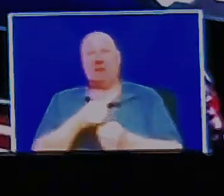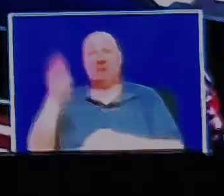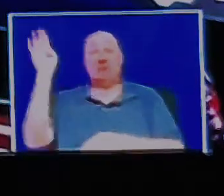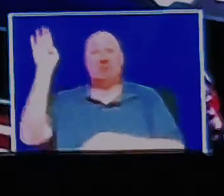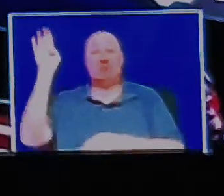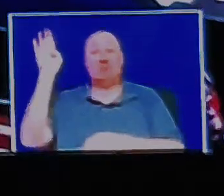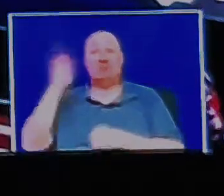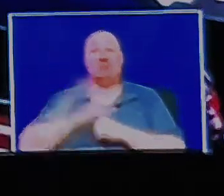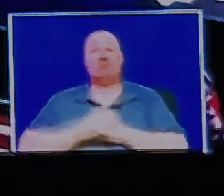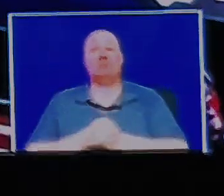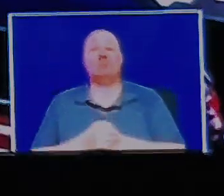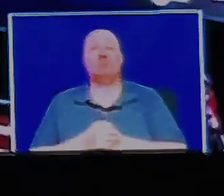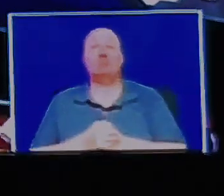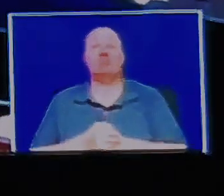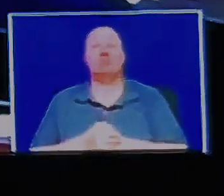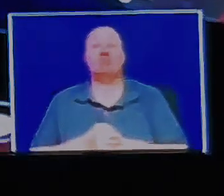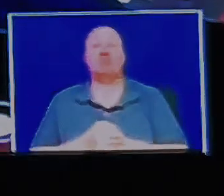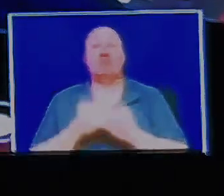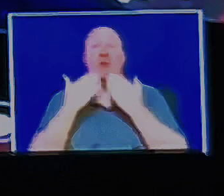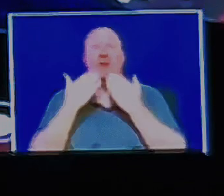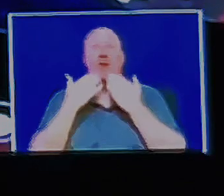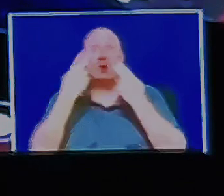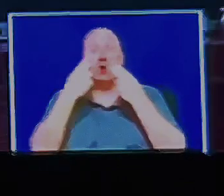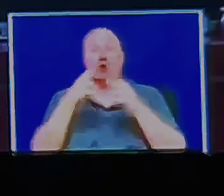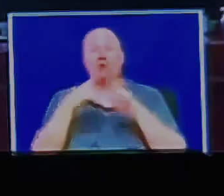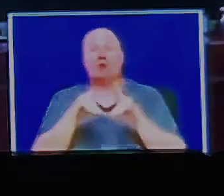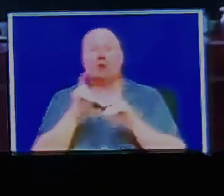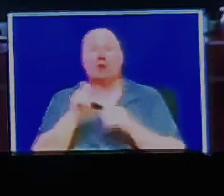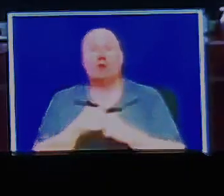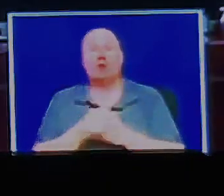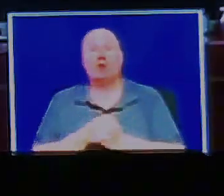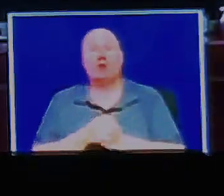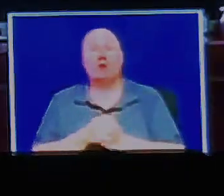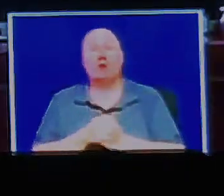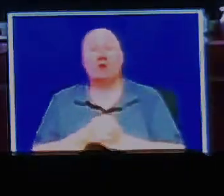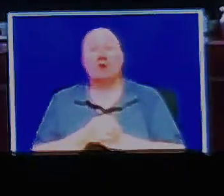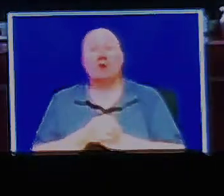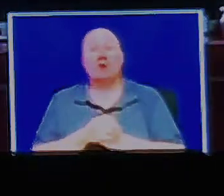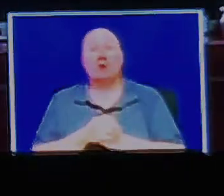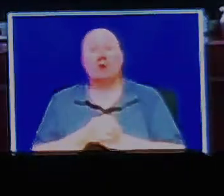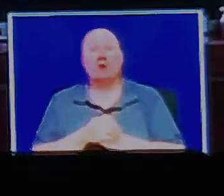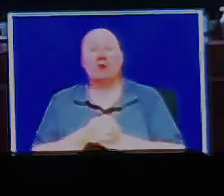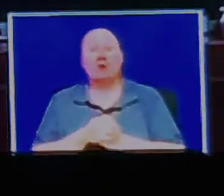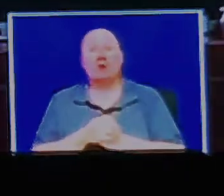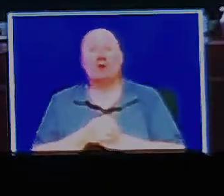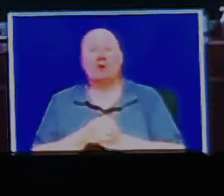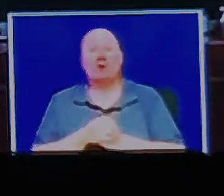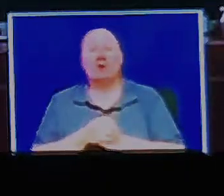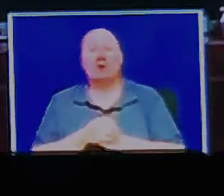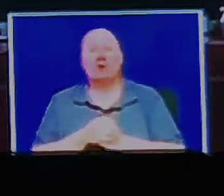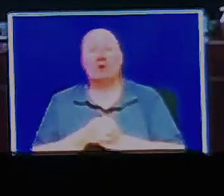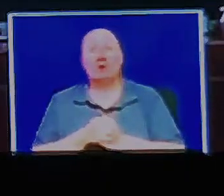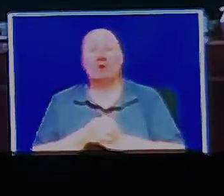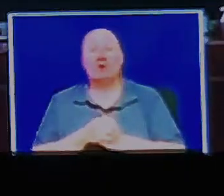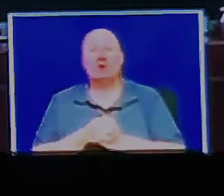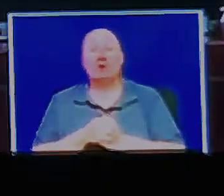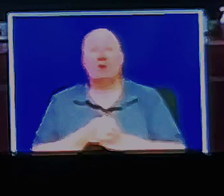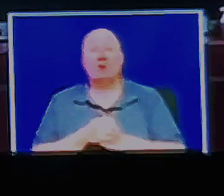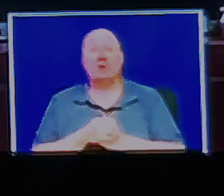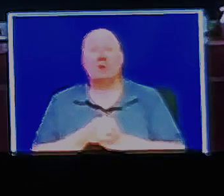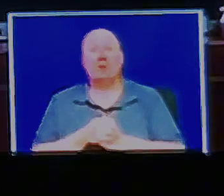order requested. Thank you, Honourable Chairperson. Is the Honourable Minister prepared to take a question? You can take your seat, Honourable Minister.